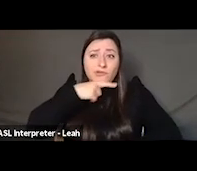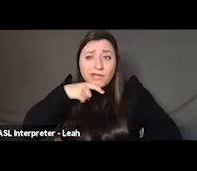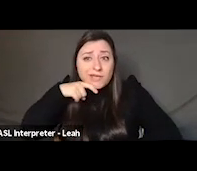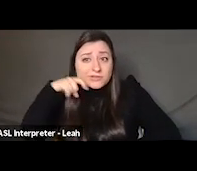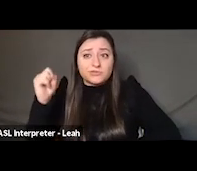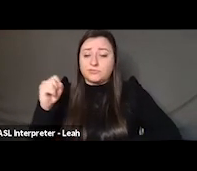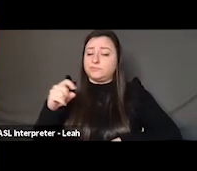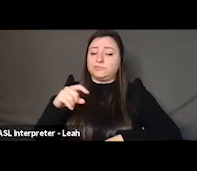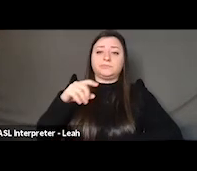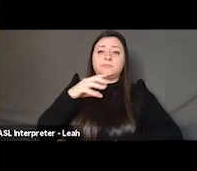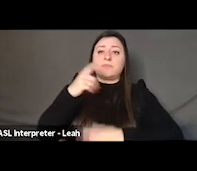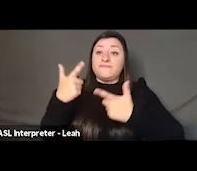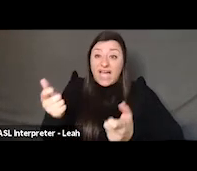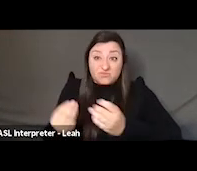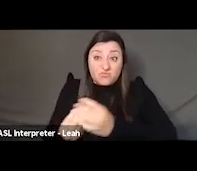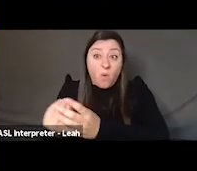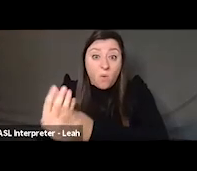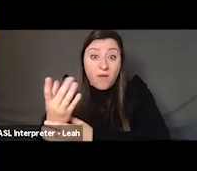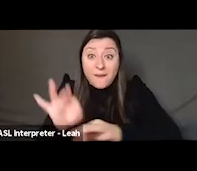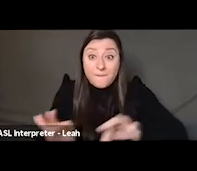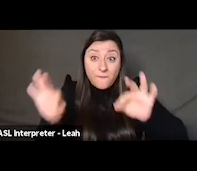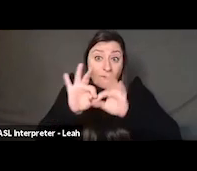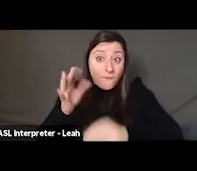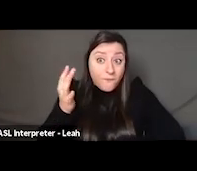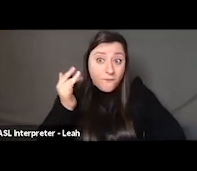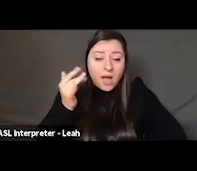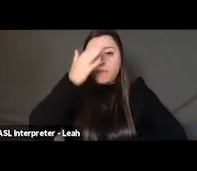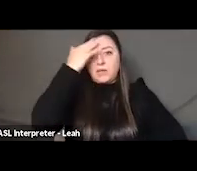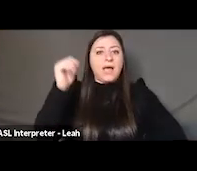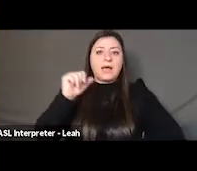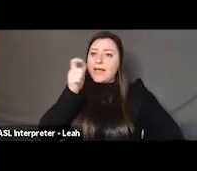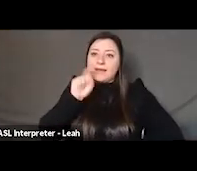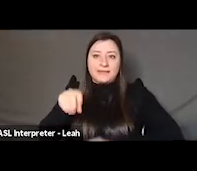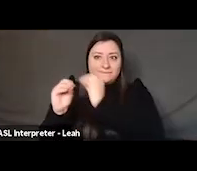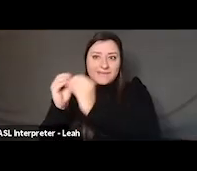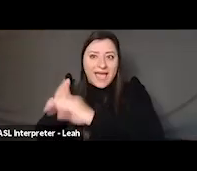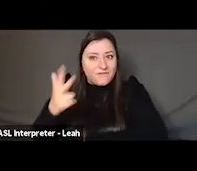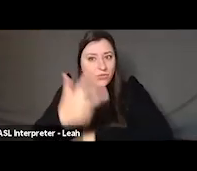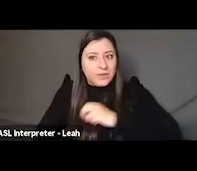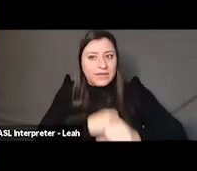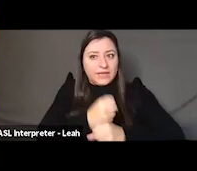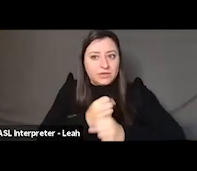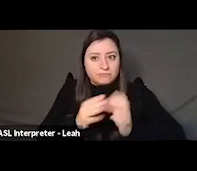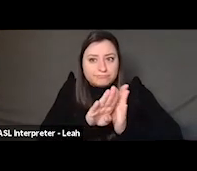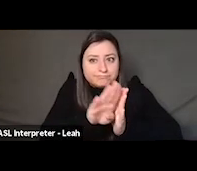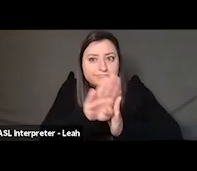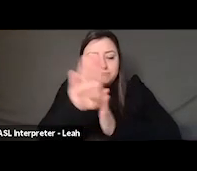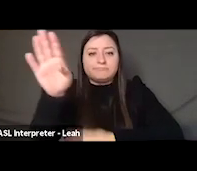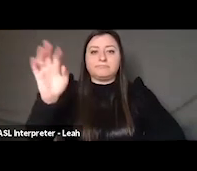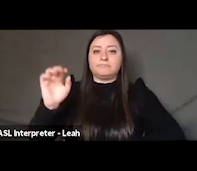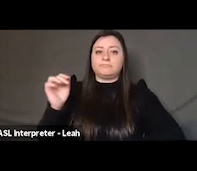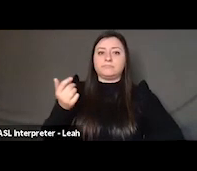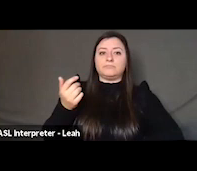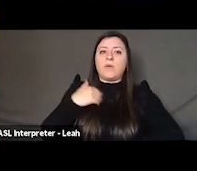they become maintenance and water free in less than 3 years' time. We have planted the smallest ones in like 1 square meter